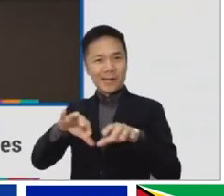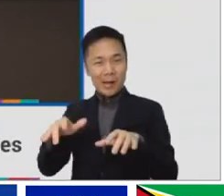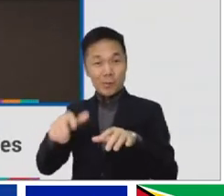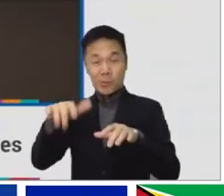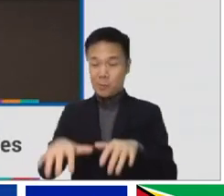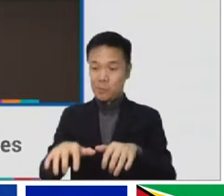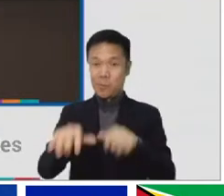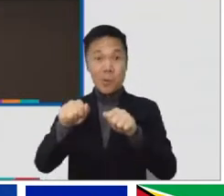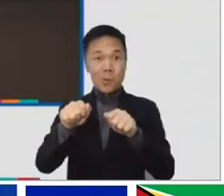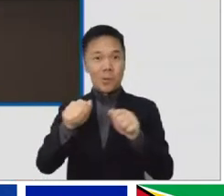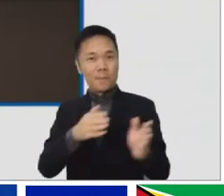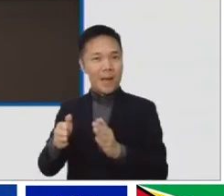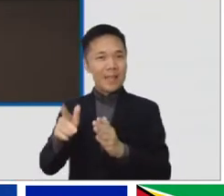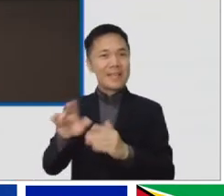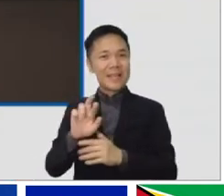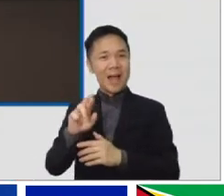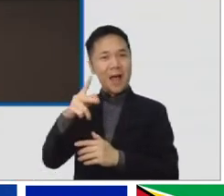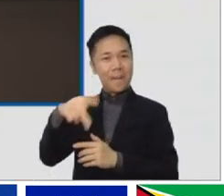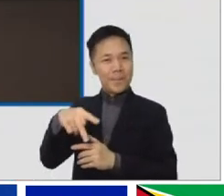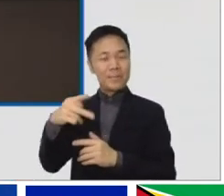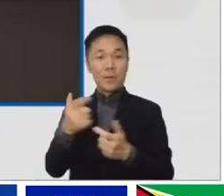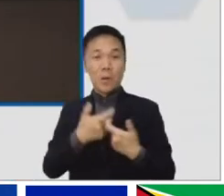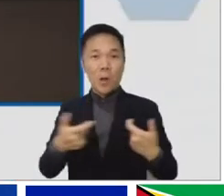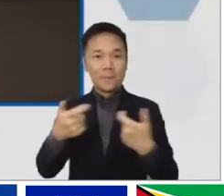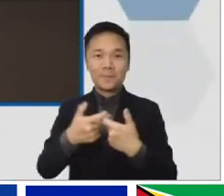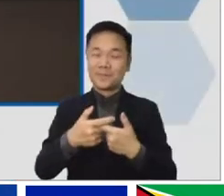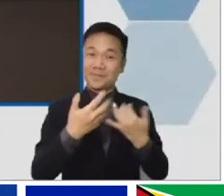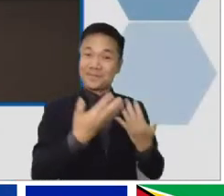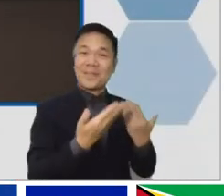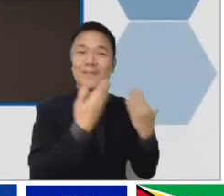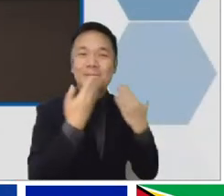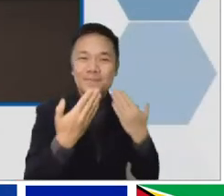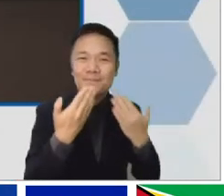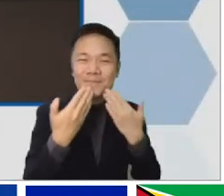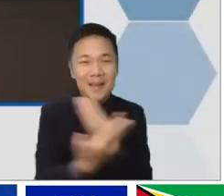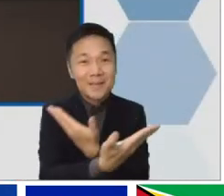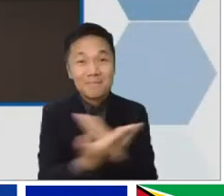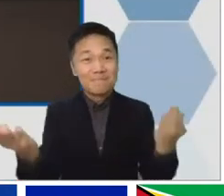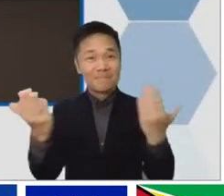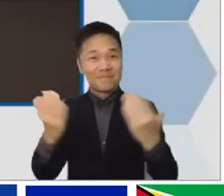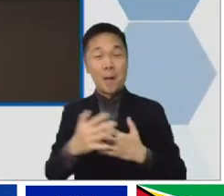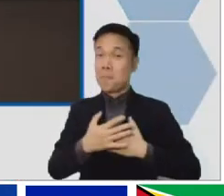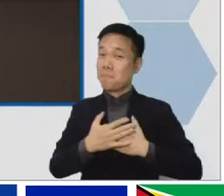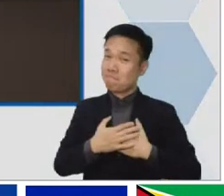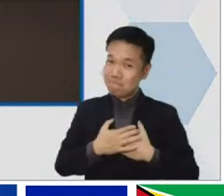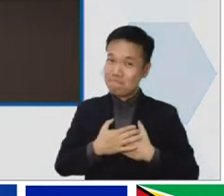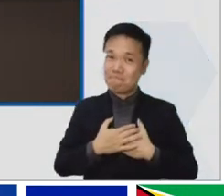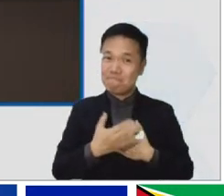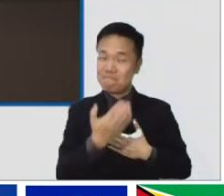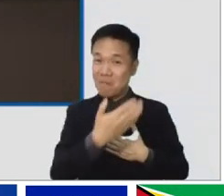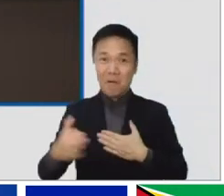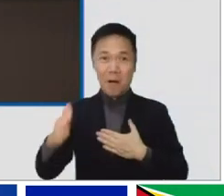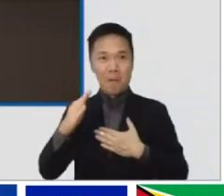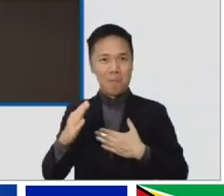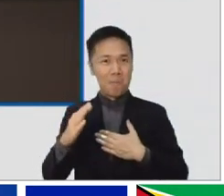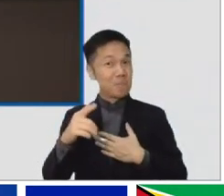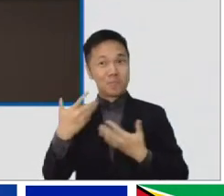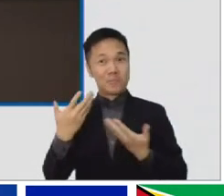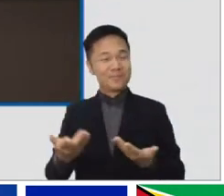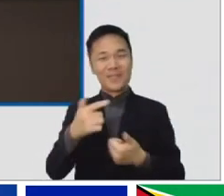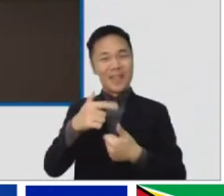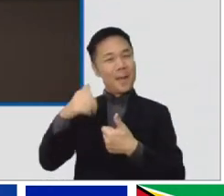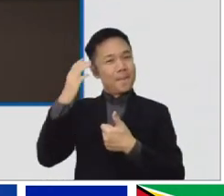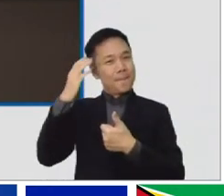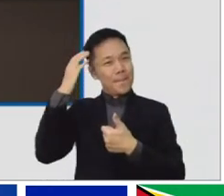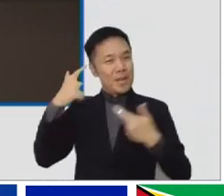convening bodies who made this entire thing possible. The Ministry of Local Government and Rural Development of Jamaica, the